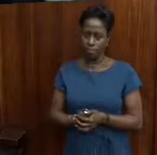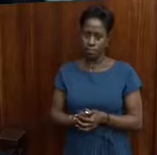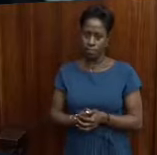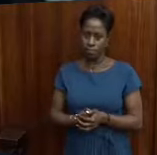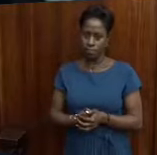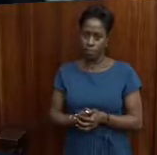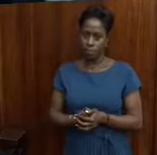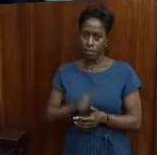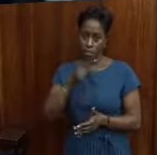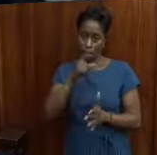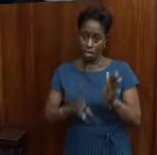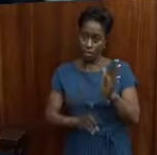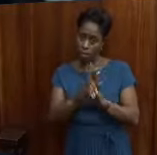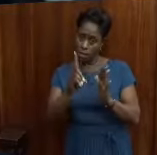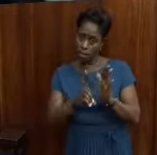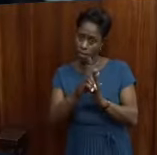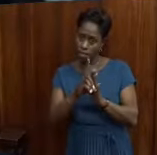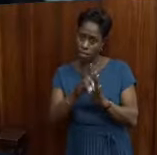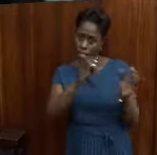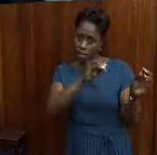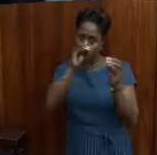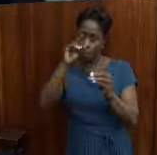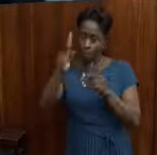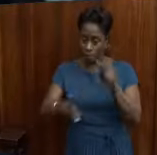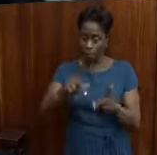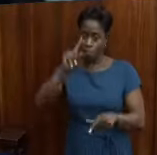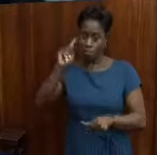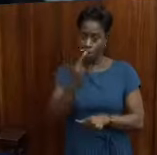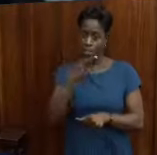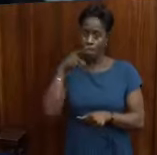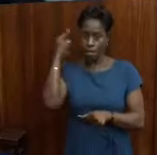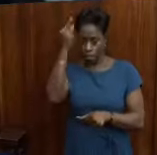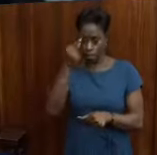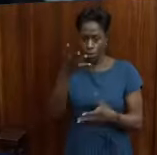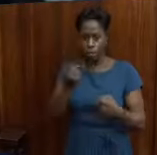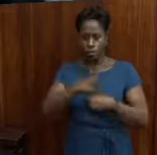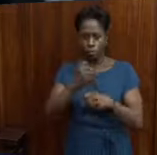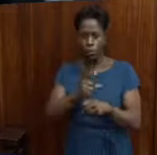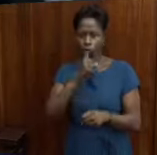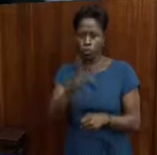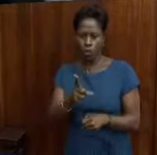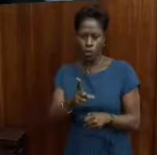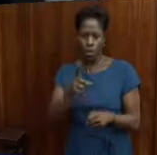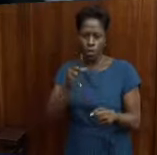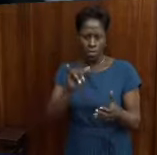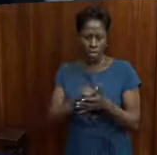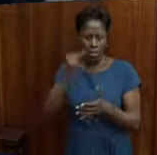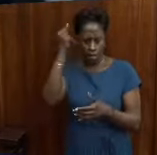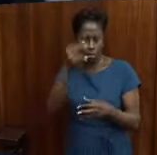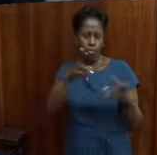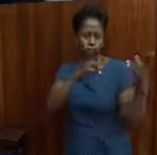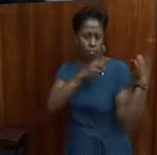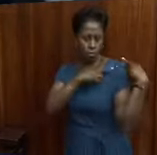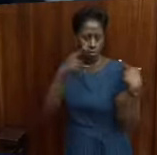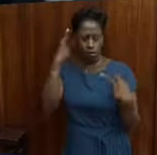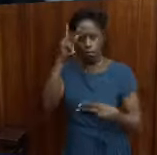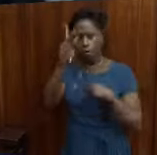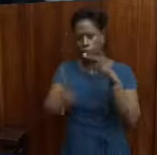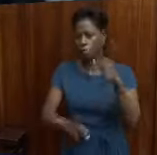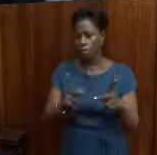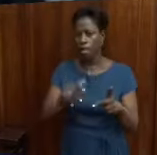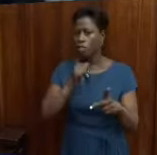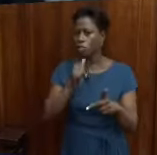development agenda of putting people first, we shall ensure that government is accountable to the people and no one is held